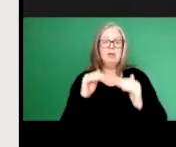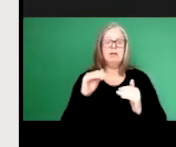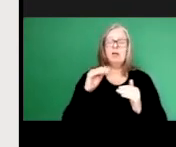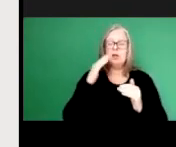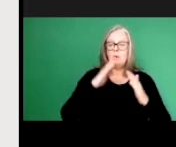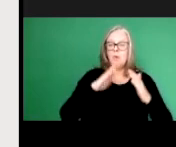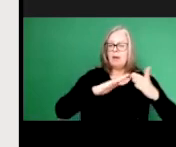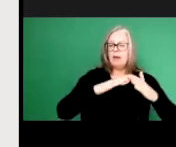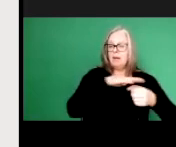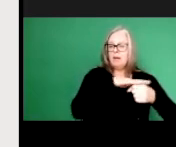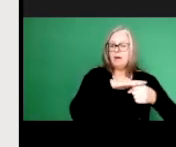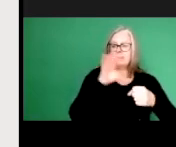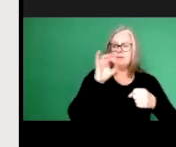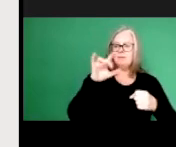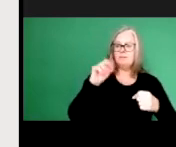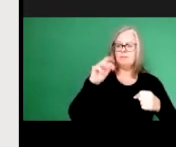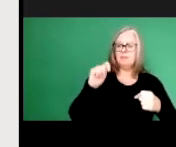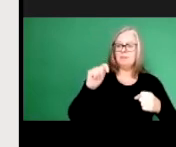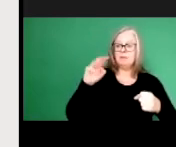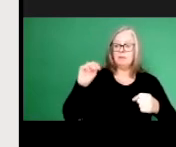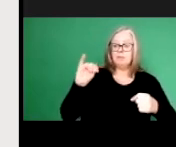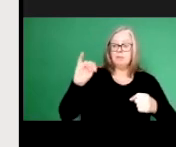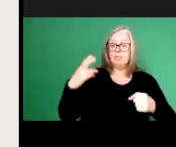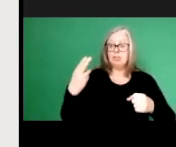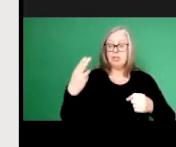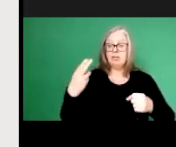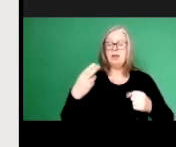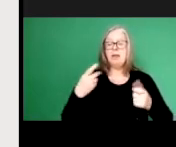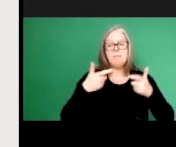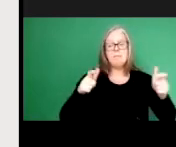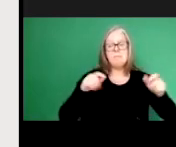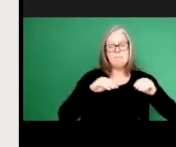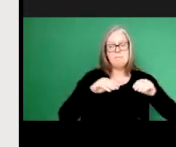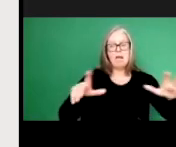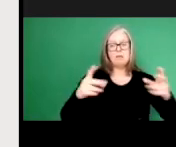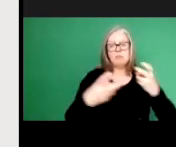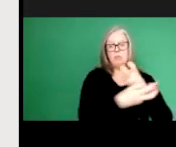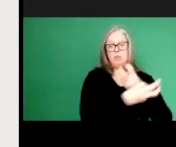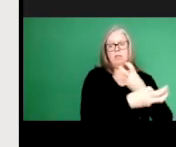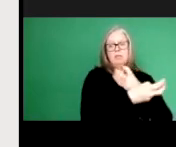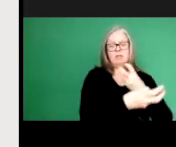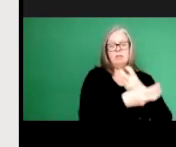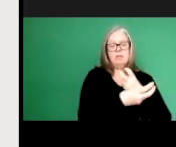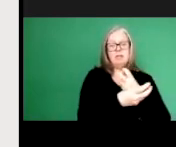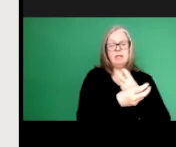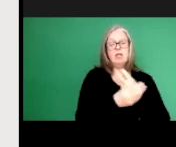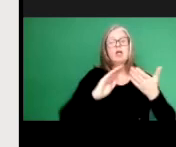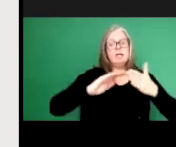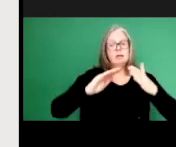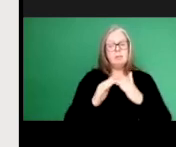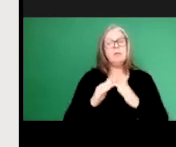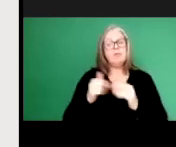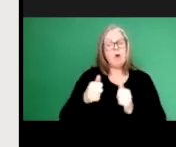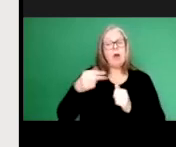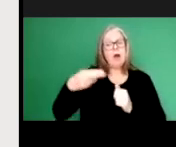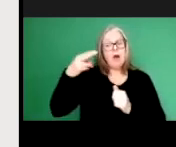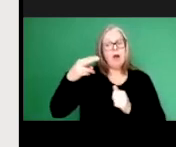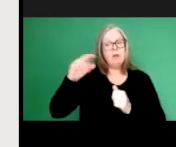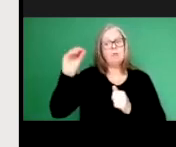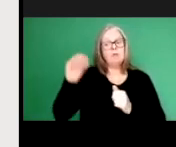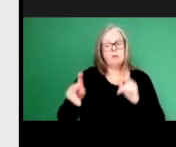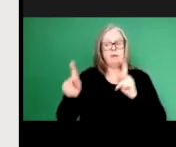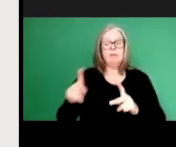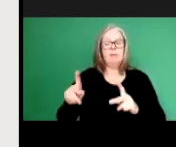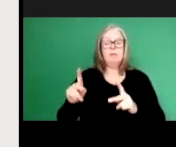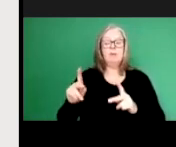mass poisoning of a majority poor, slightly majority African-American city in Michigan. Um, looking at the keywords